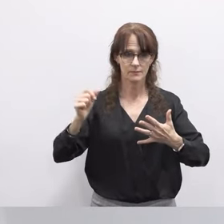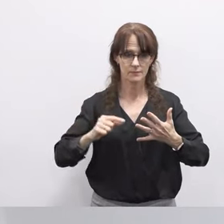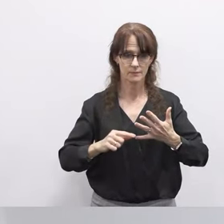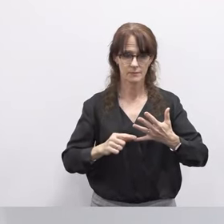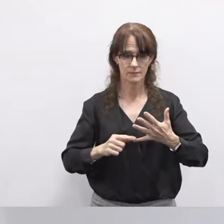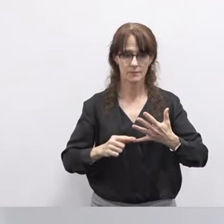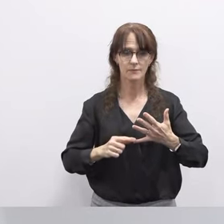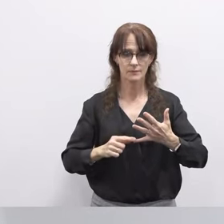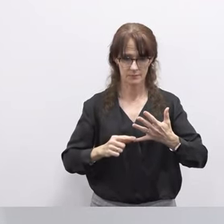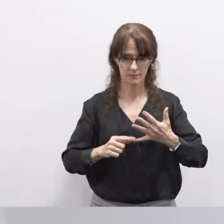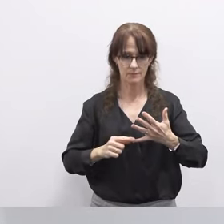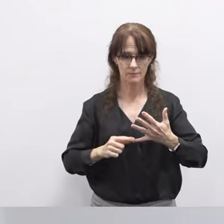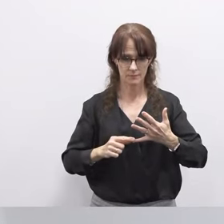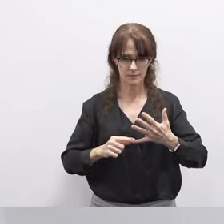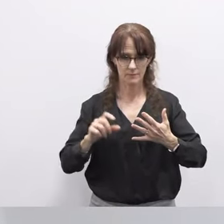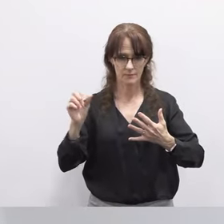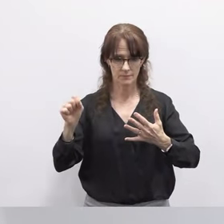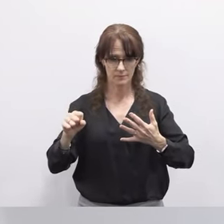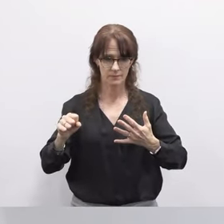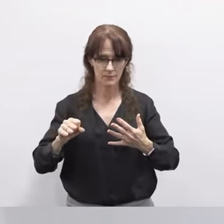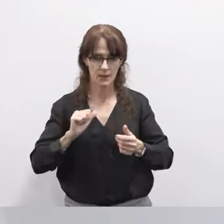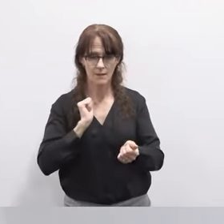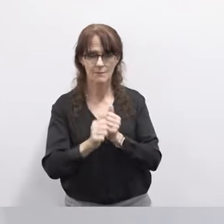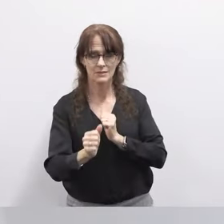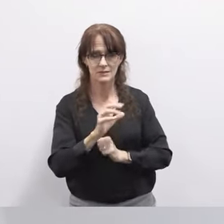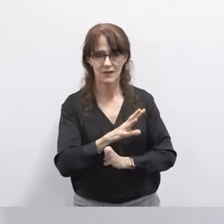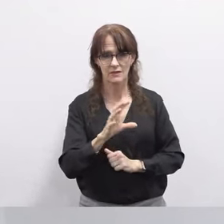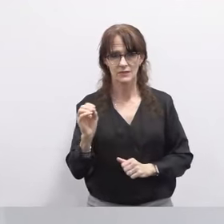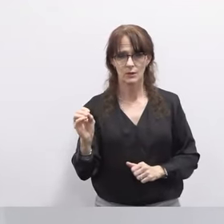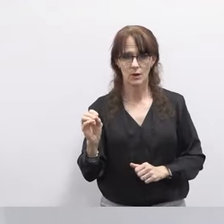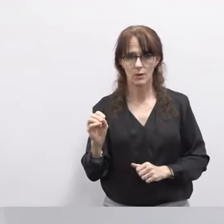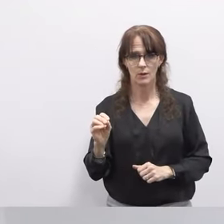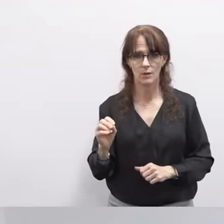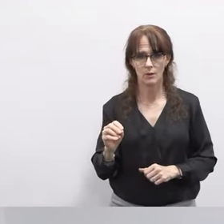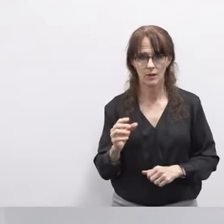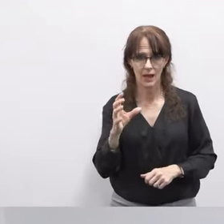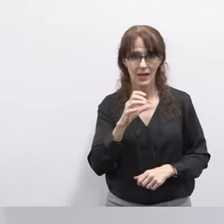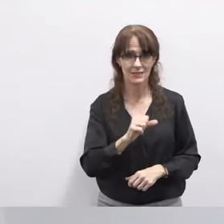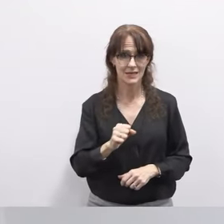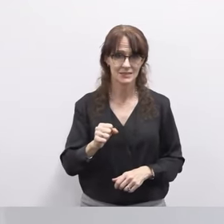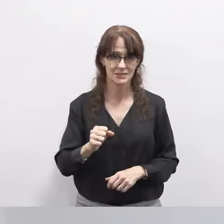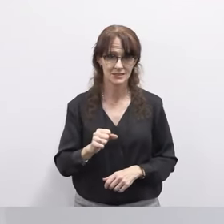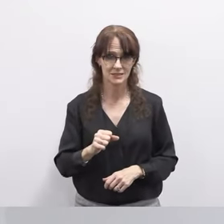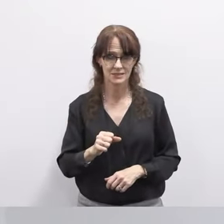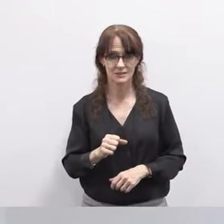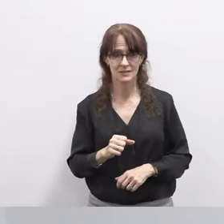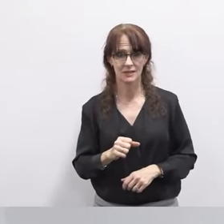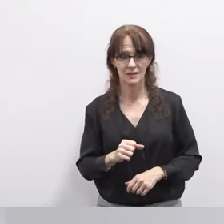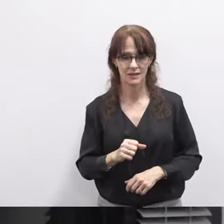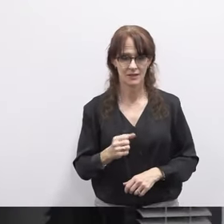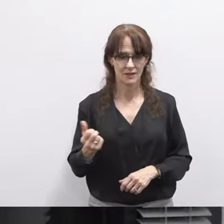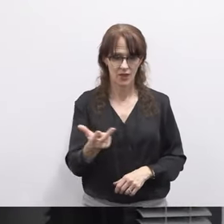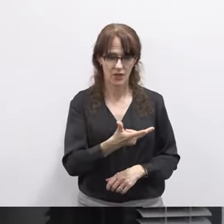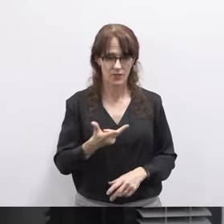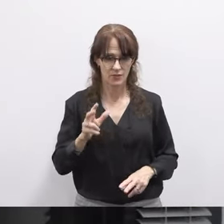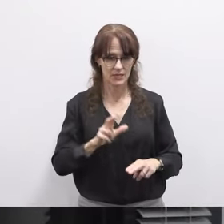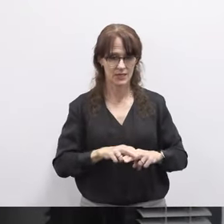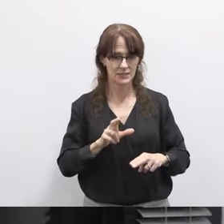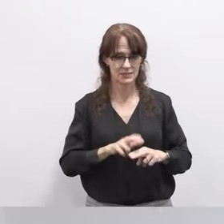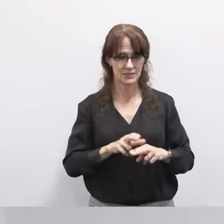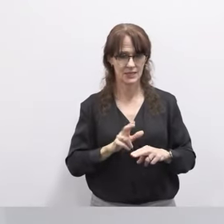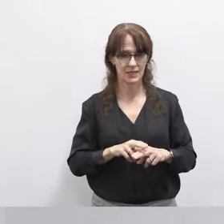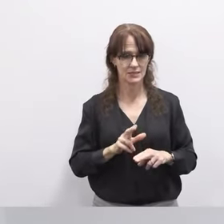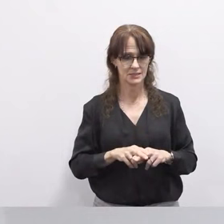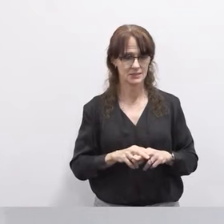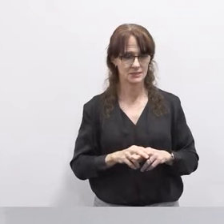Aye. And I also vote aye. So that passes 5-0. So I guess we have 3 seats up